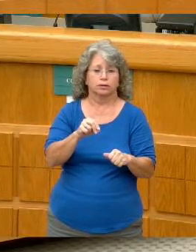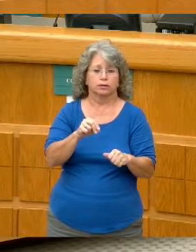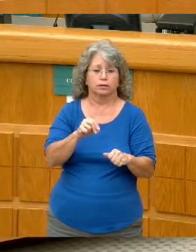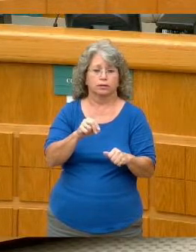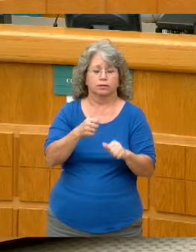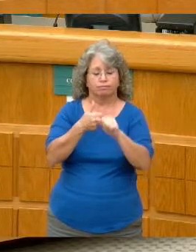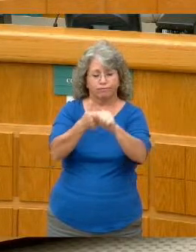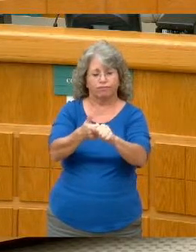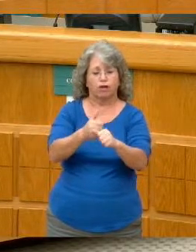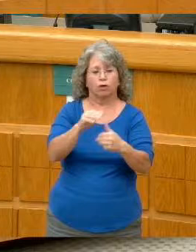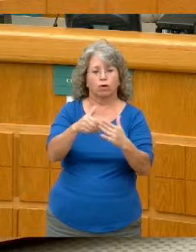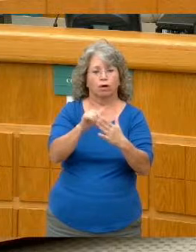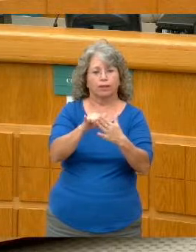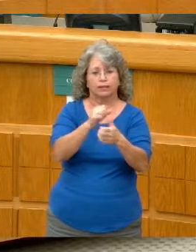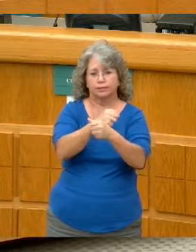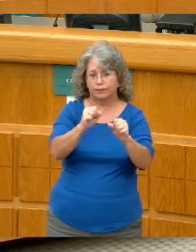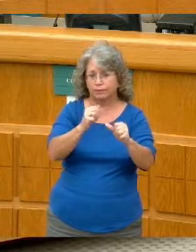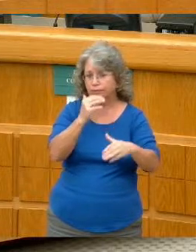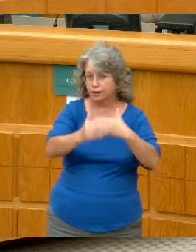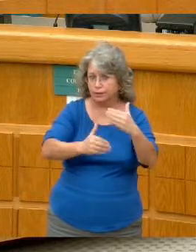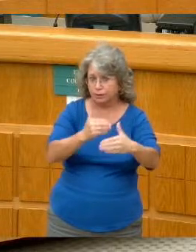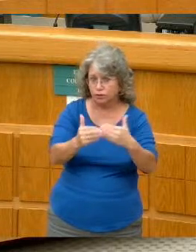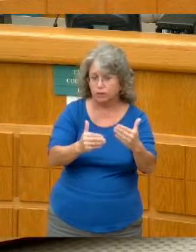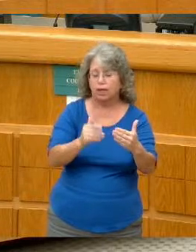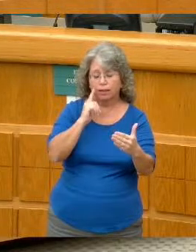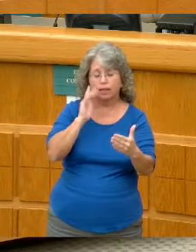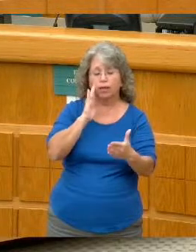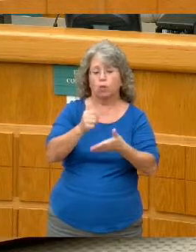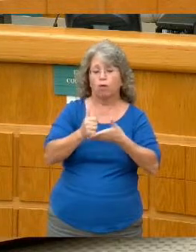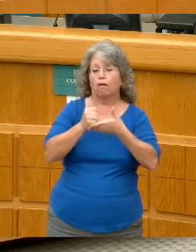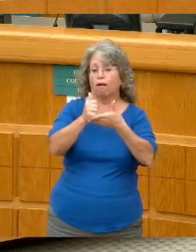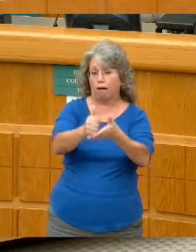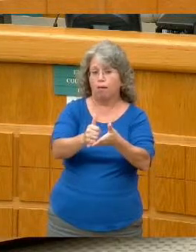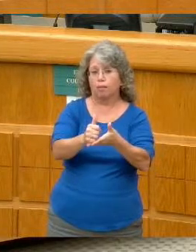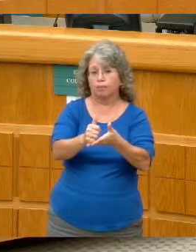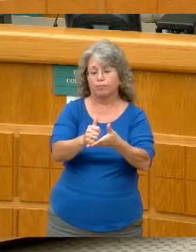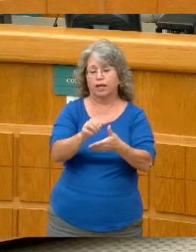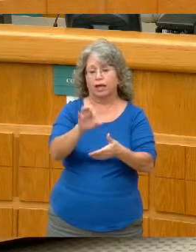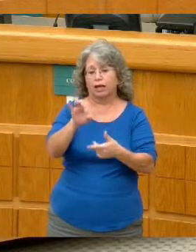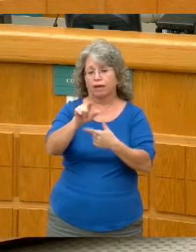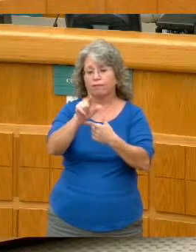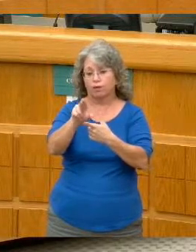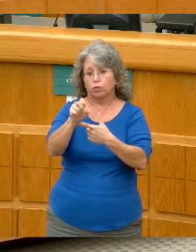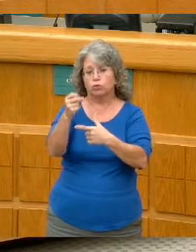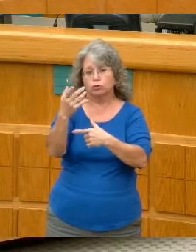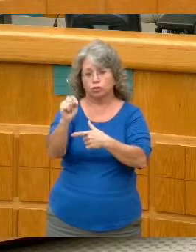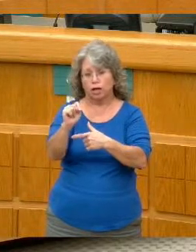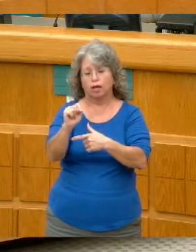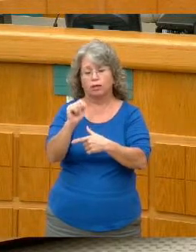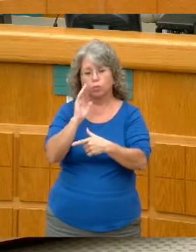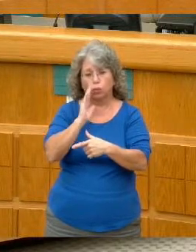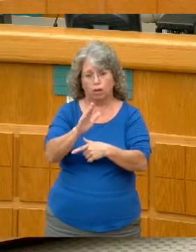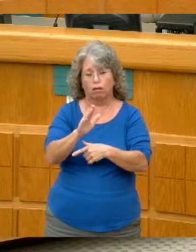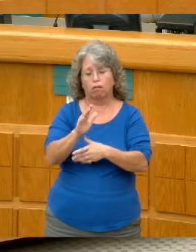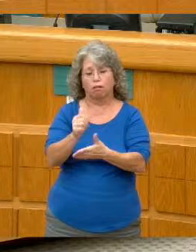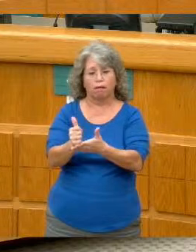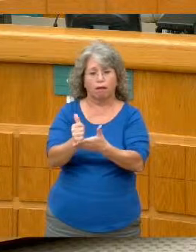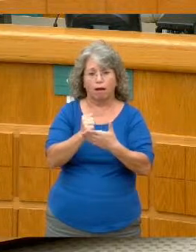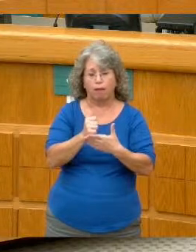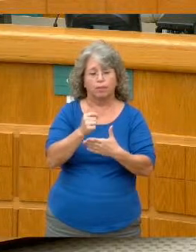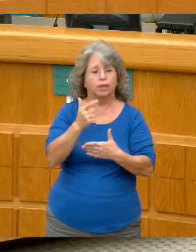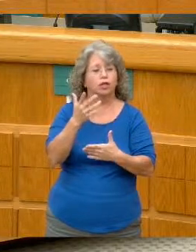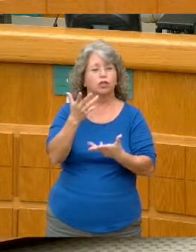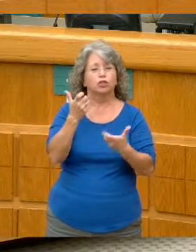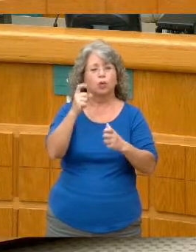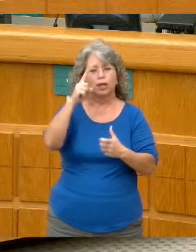safe, these things, with mask and everything. I think that will help us going forward. And flu shot definitely will